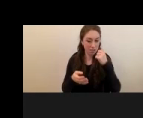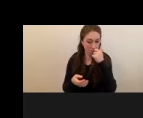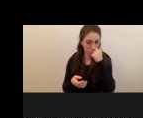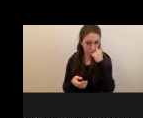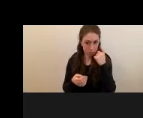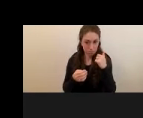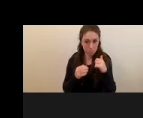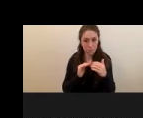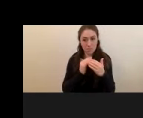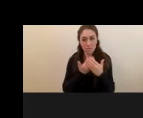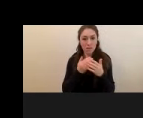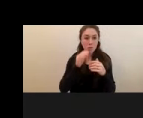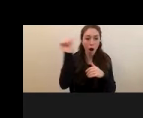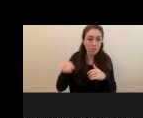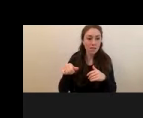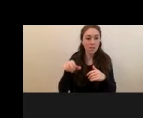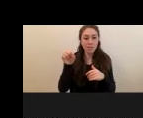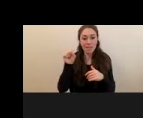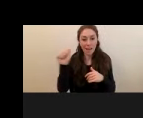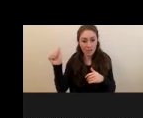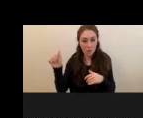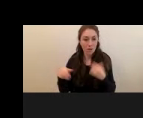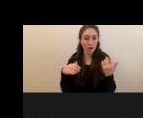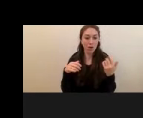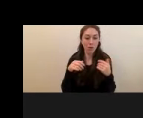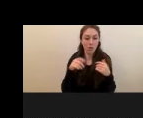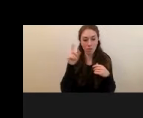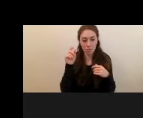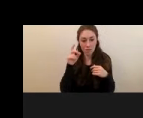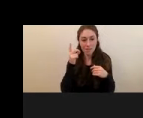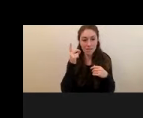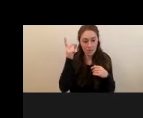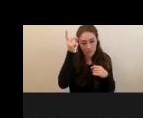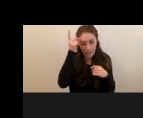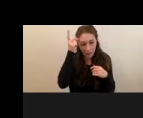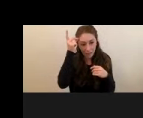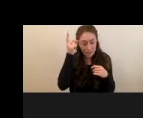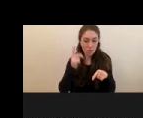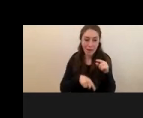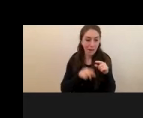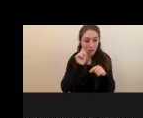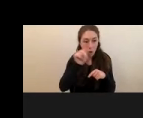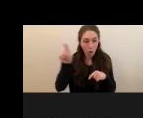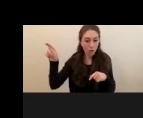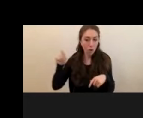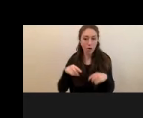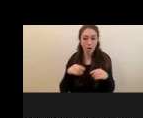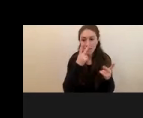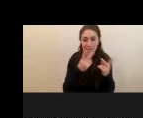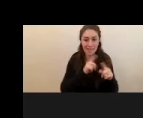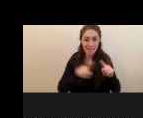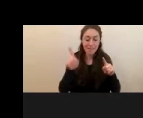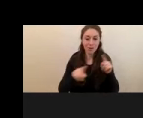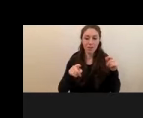to places like Austin or San Antonio, Dallas, where you might see more media arts orgs, like